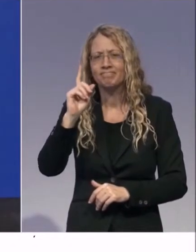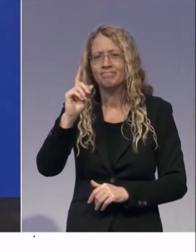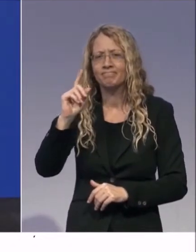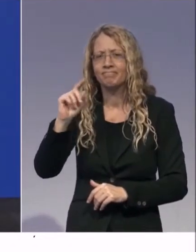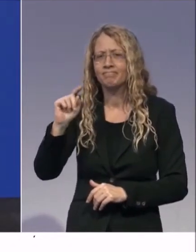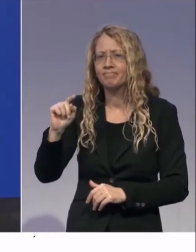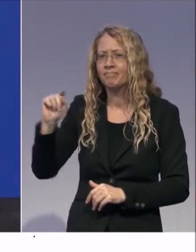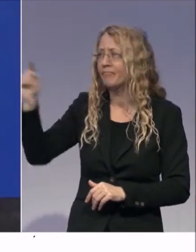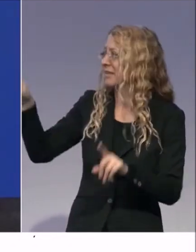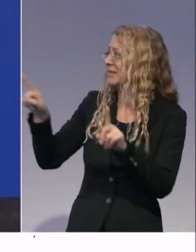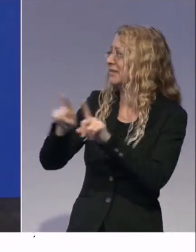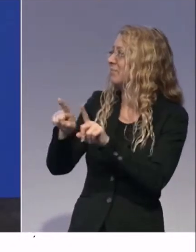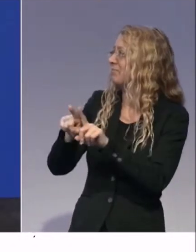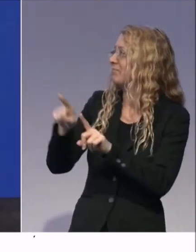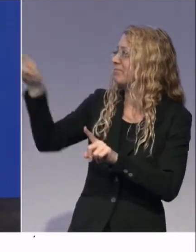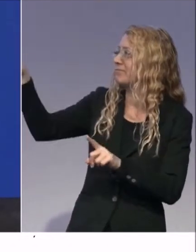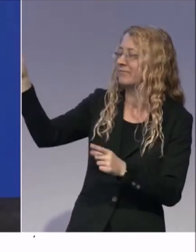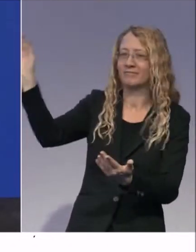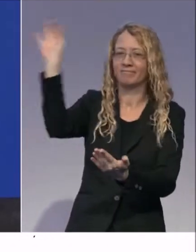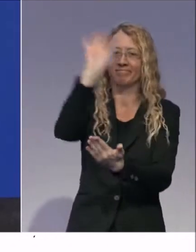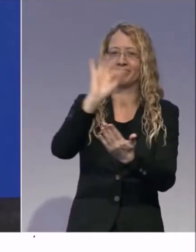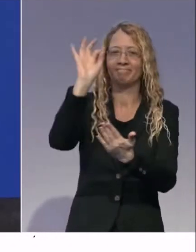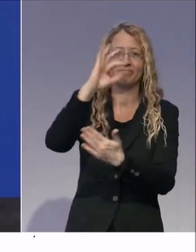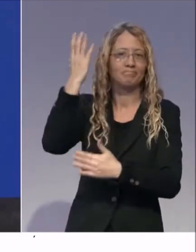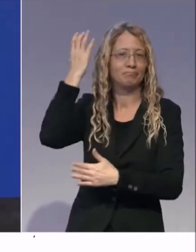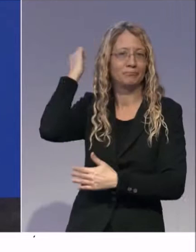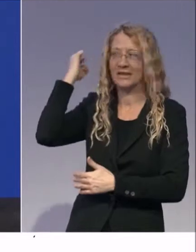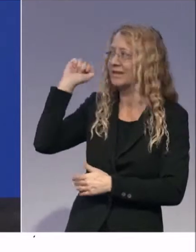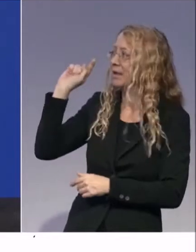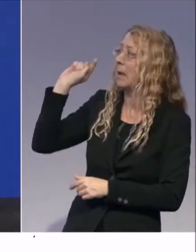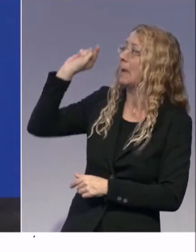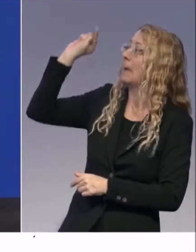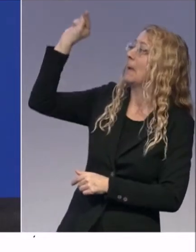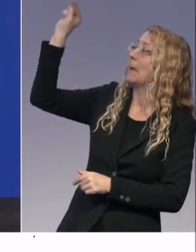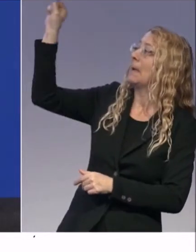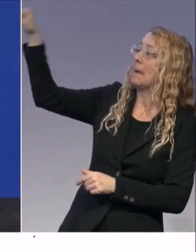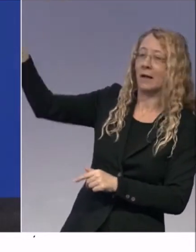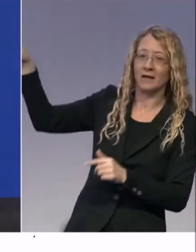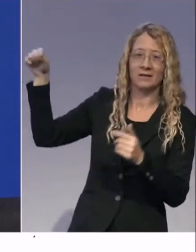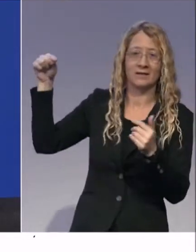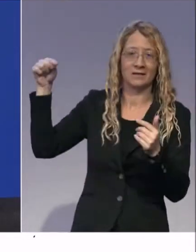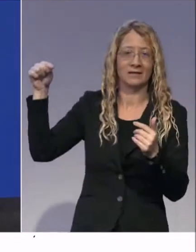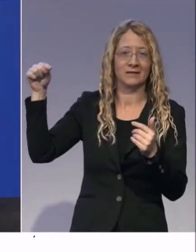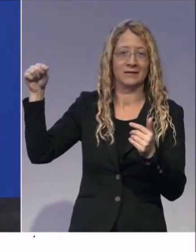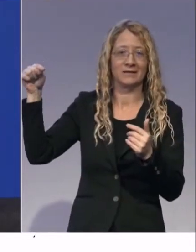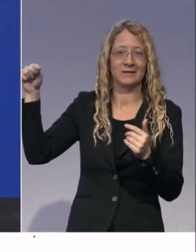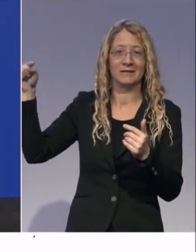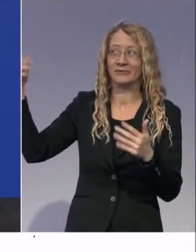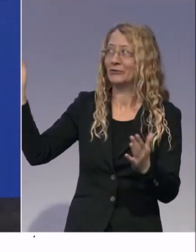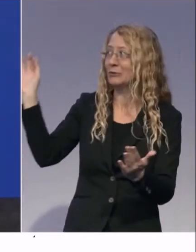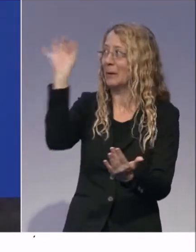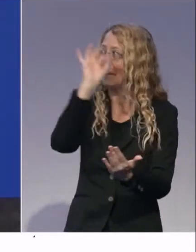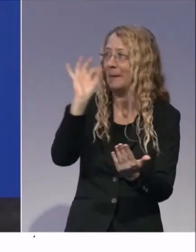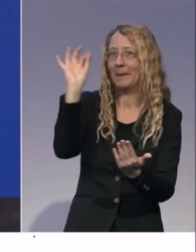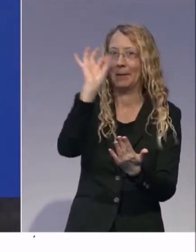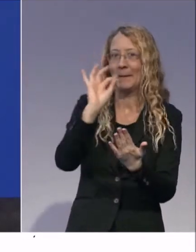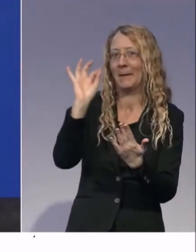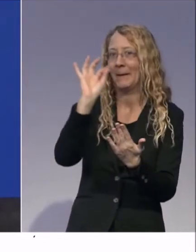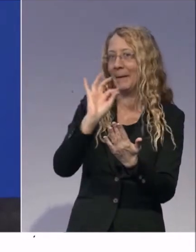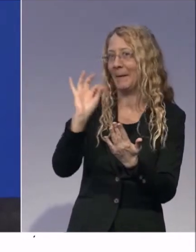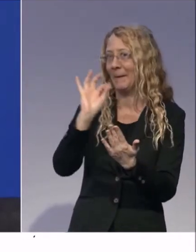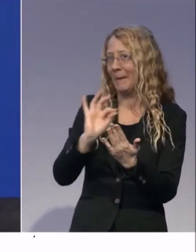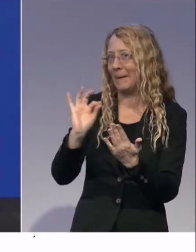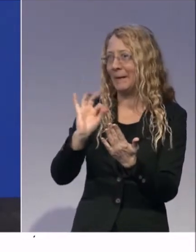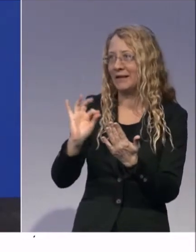provide at the conference. So there's Petra Plitschke to my right here, who is doing already some work on making this visible, what